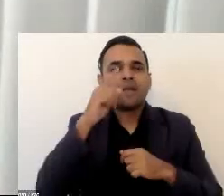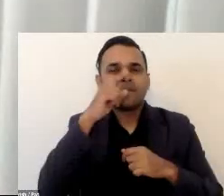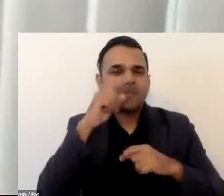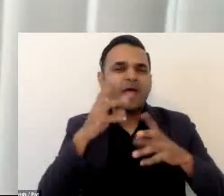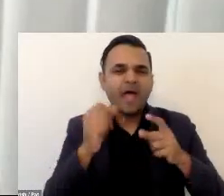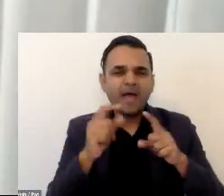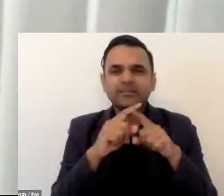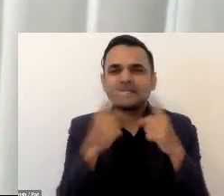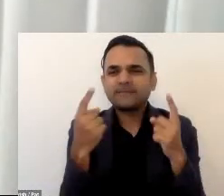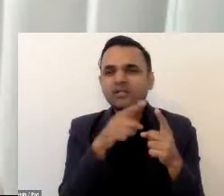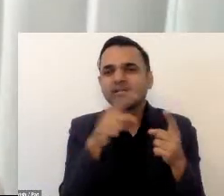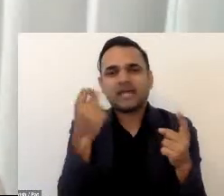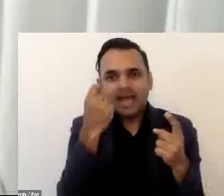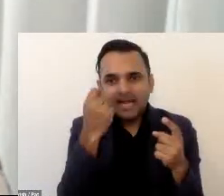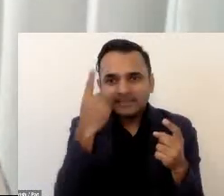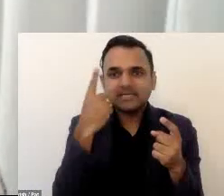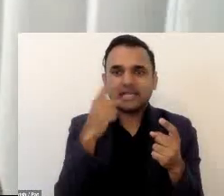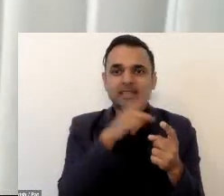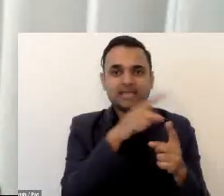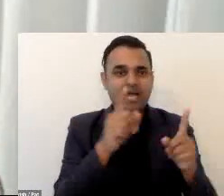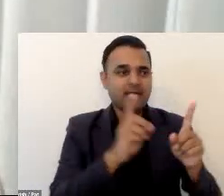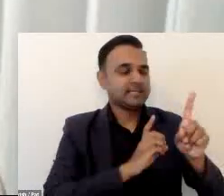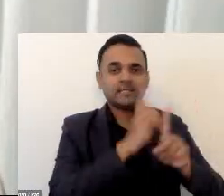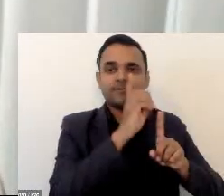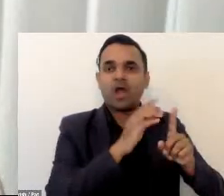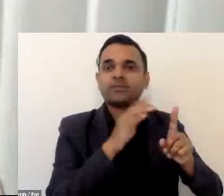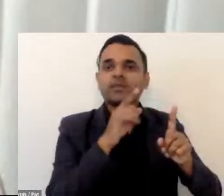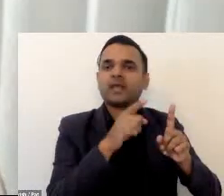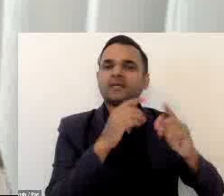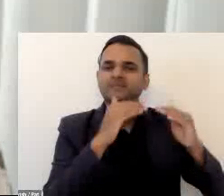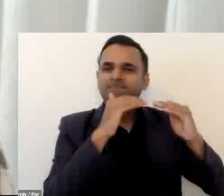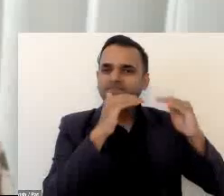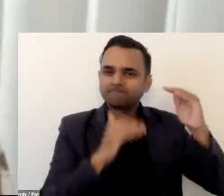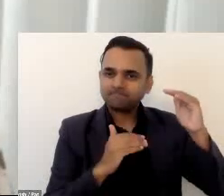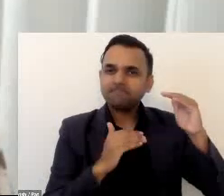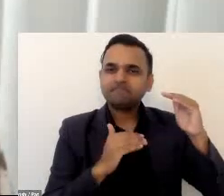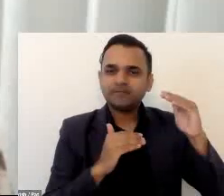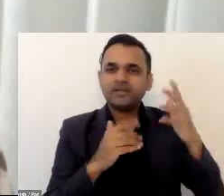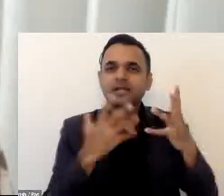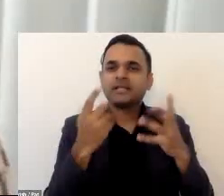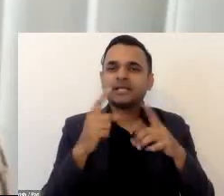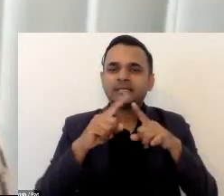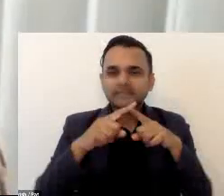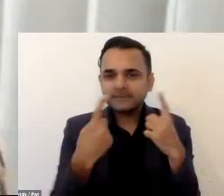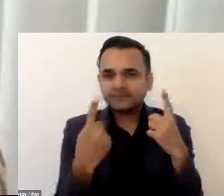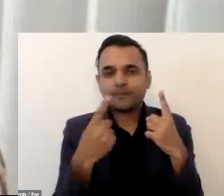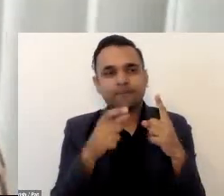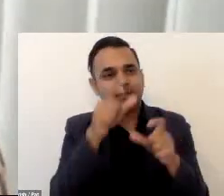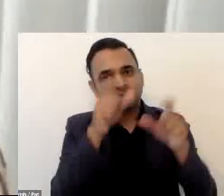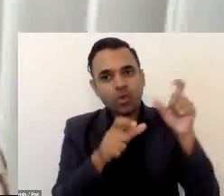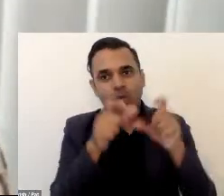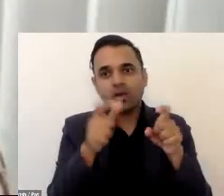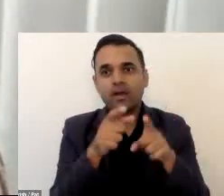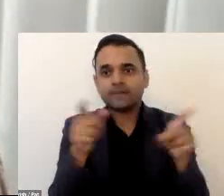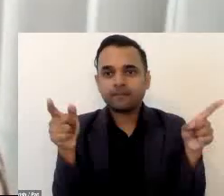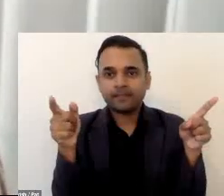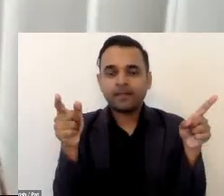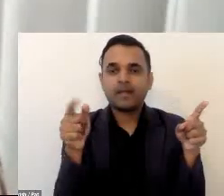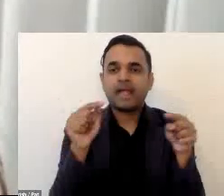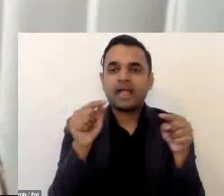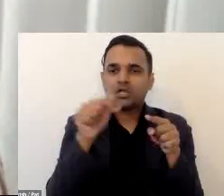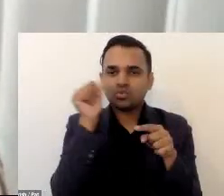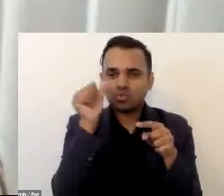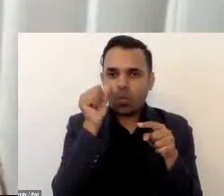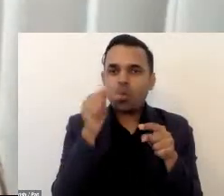like to end this particular section with is, you know, it's not a homogeneous group of people who are going to use your AI